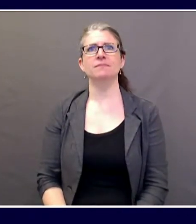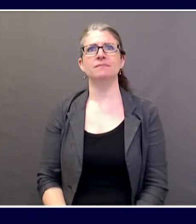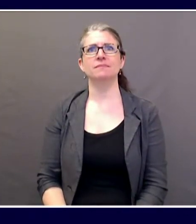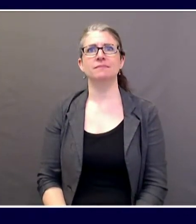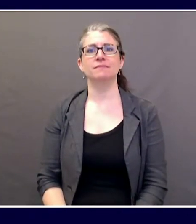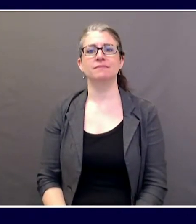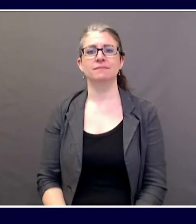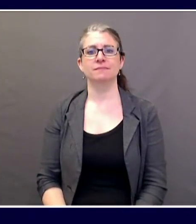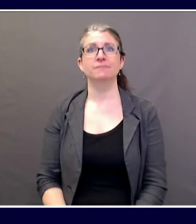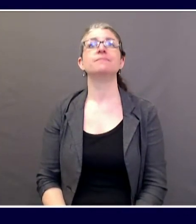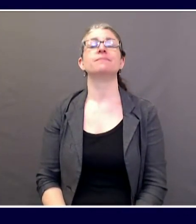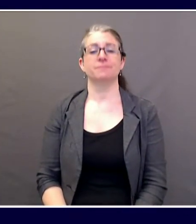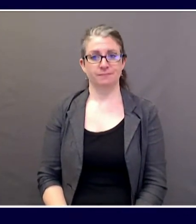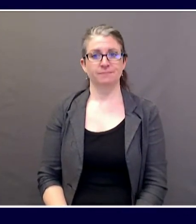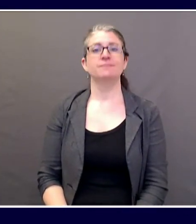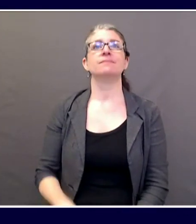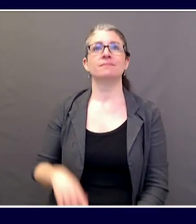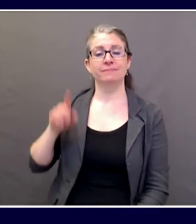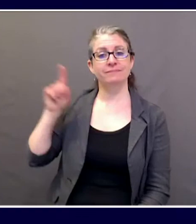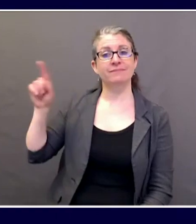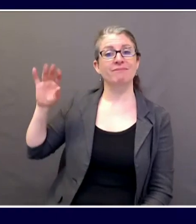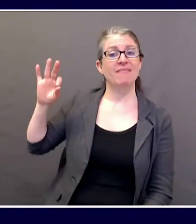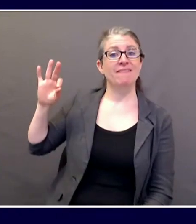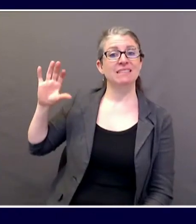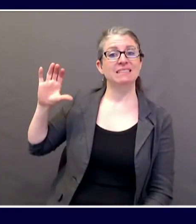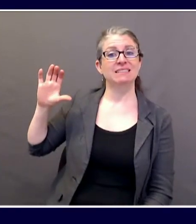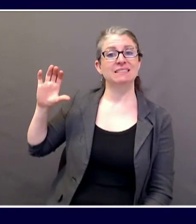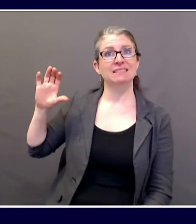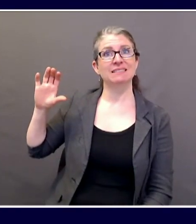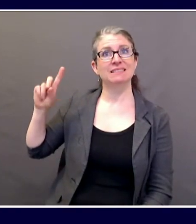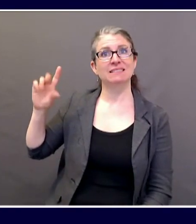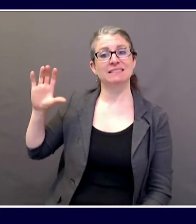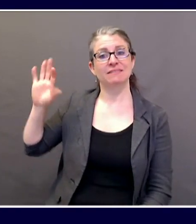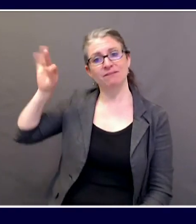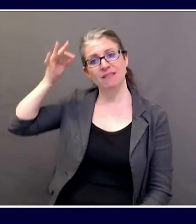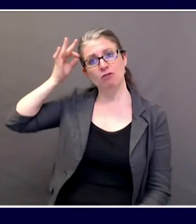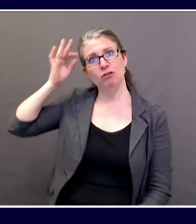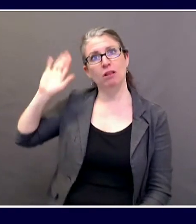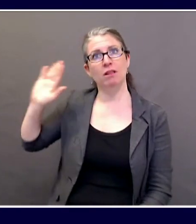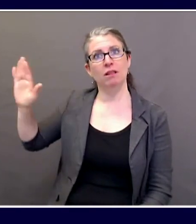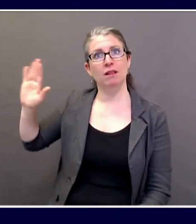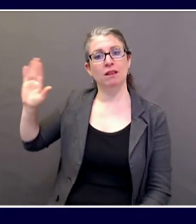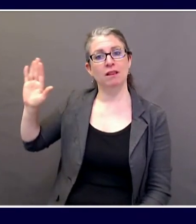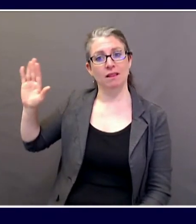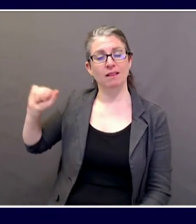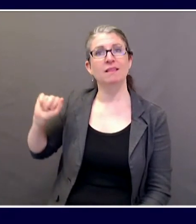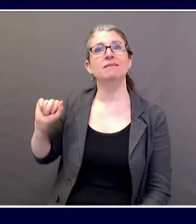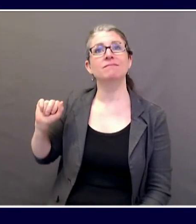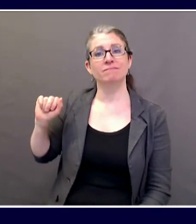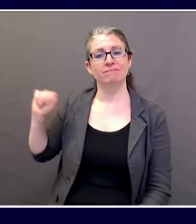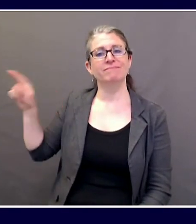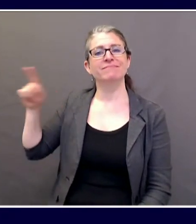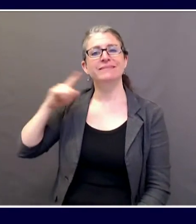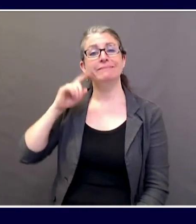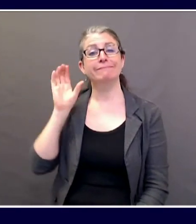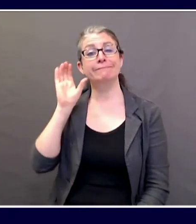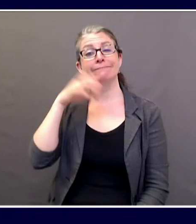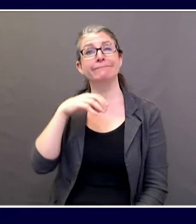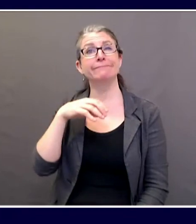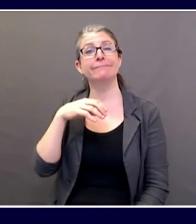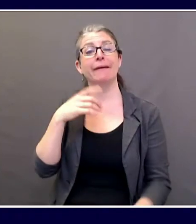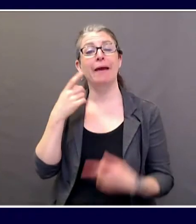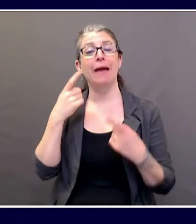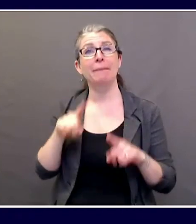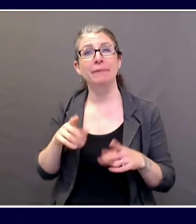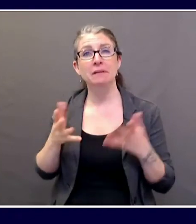second dose under certain circumstances, under extraordinary circumstances. The second dose can occur within